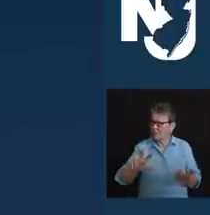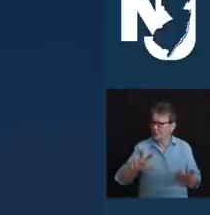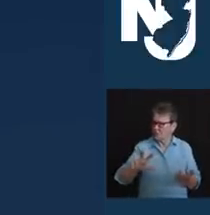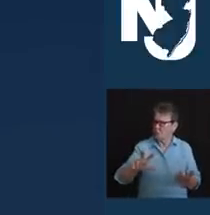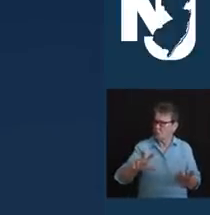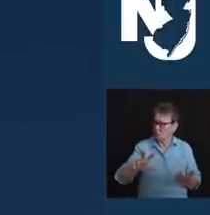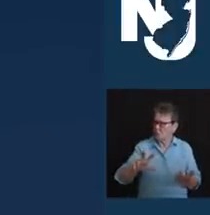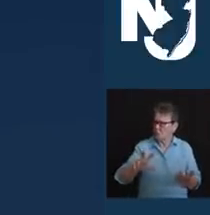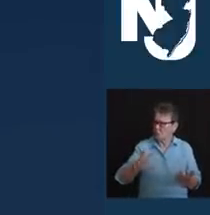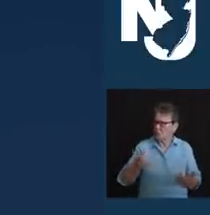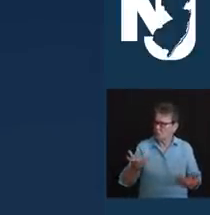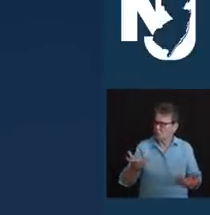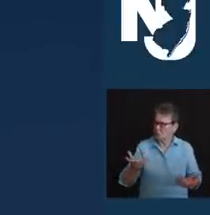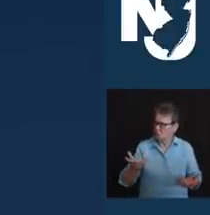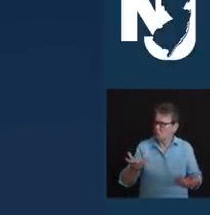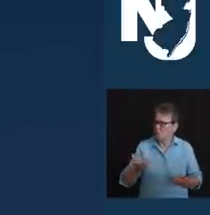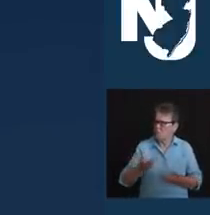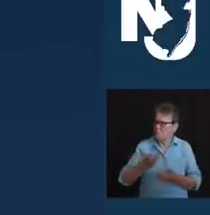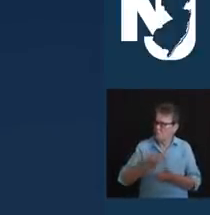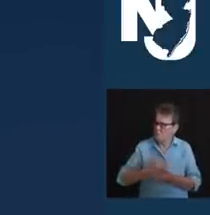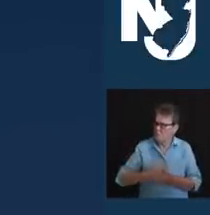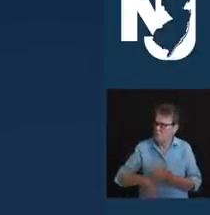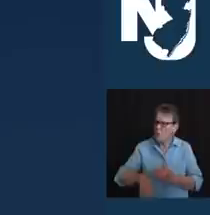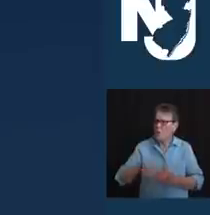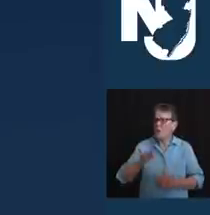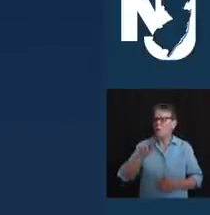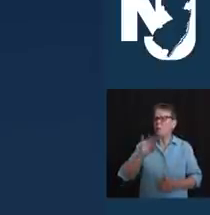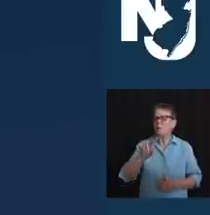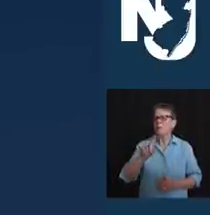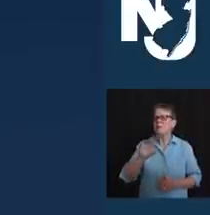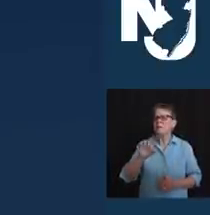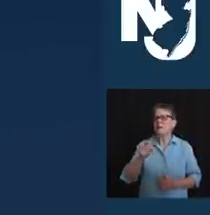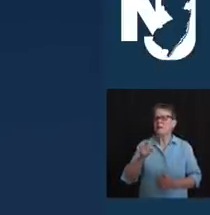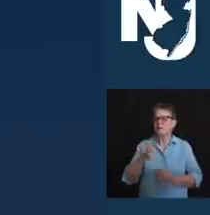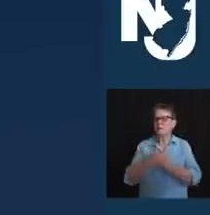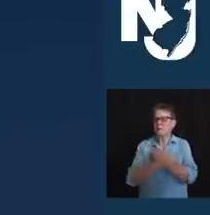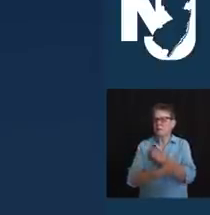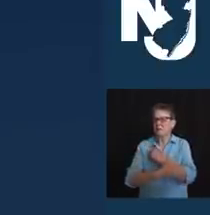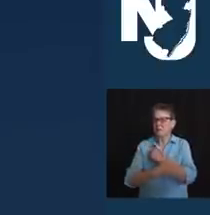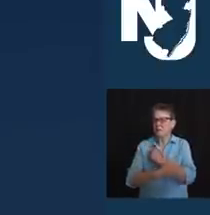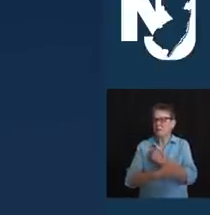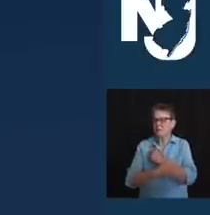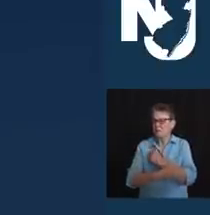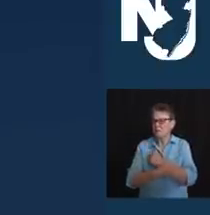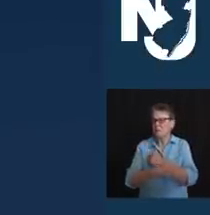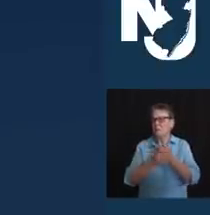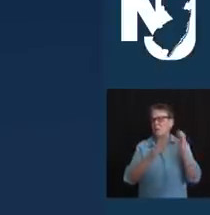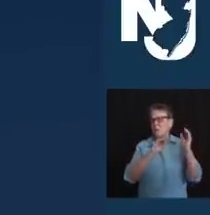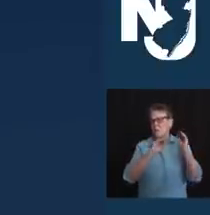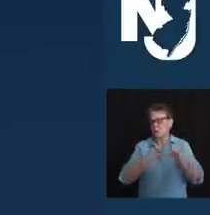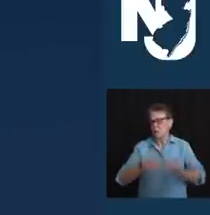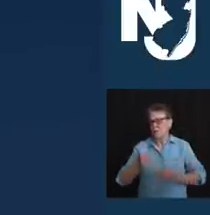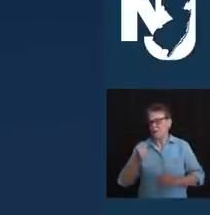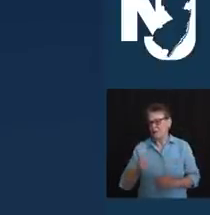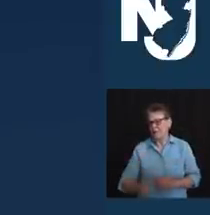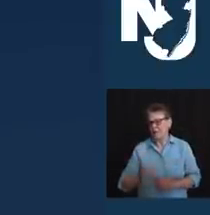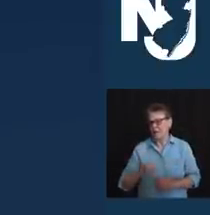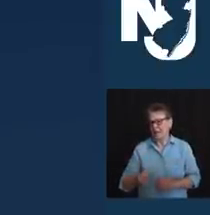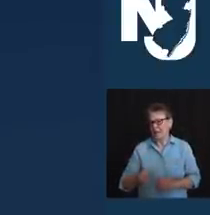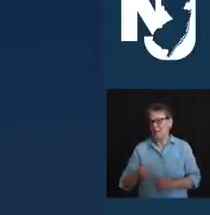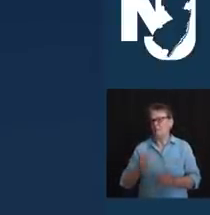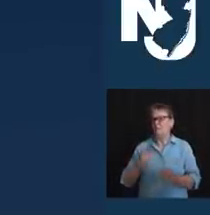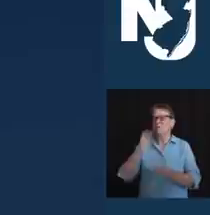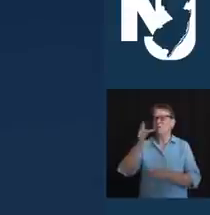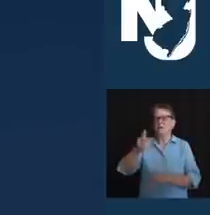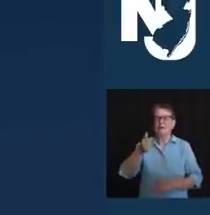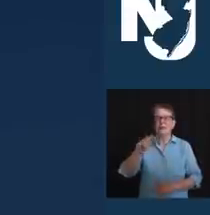Woodbridge Township home before permanently moving to Beechwood in 1999. He was employed by several of the tech giants who have